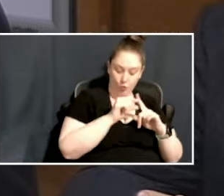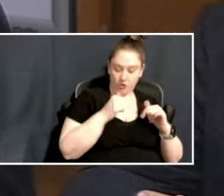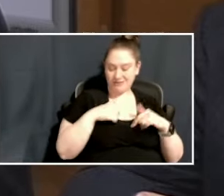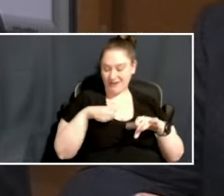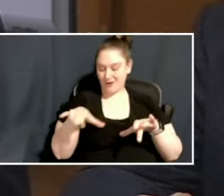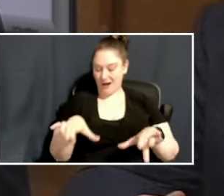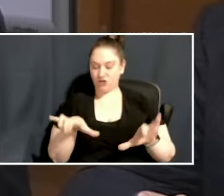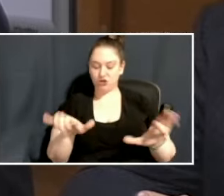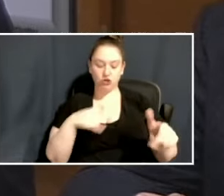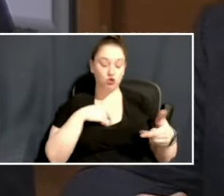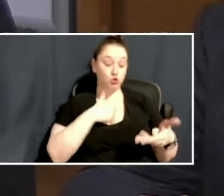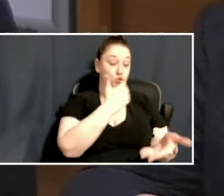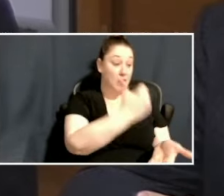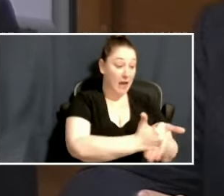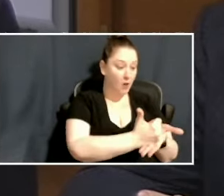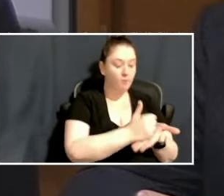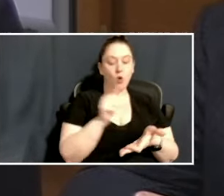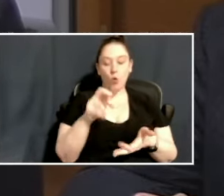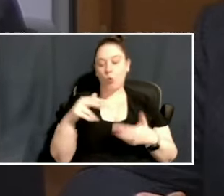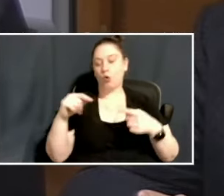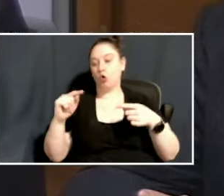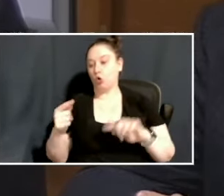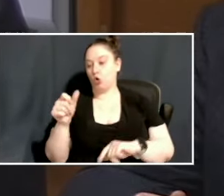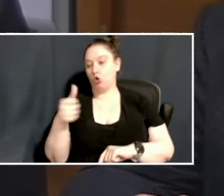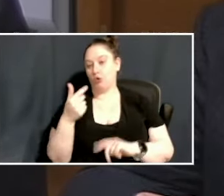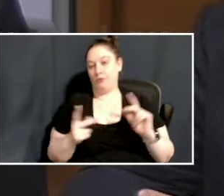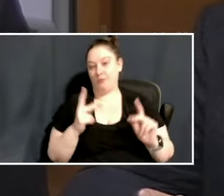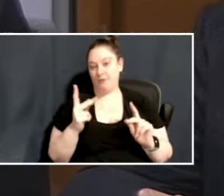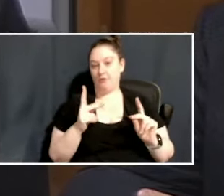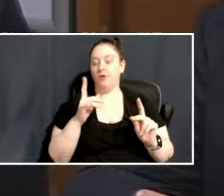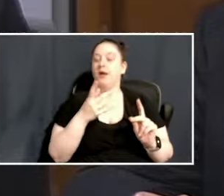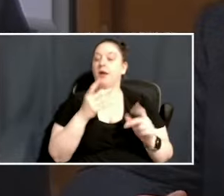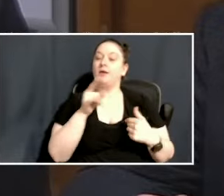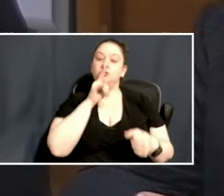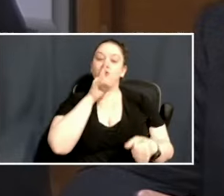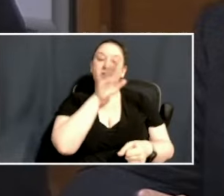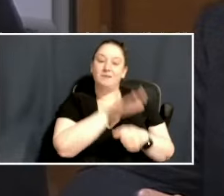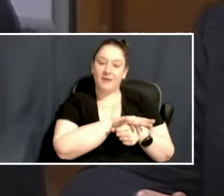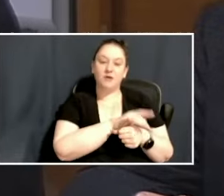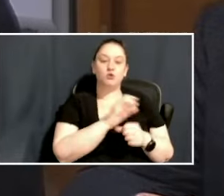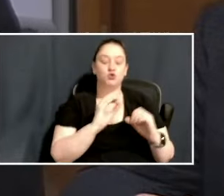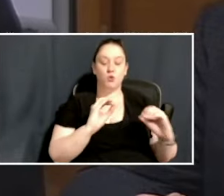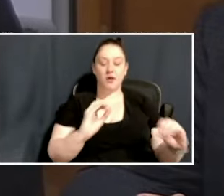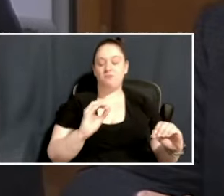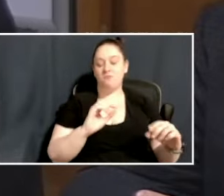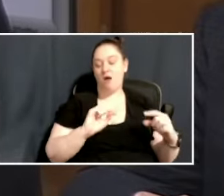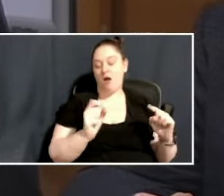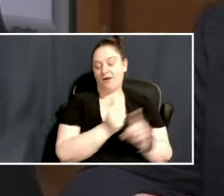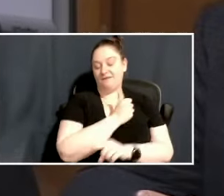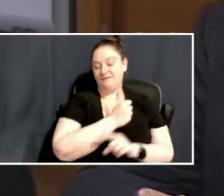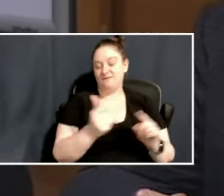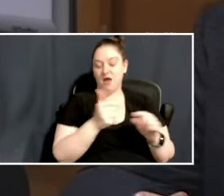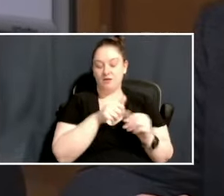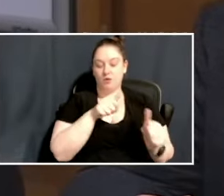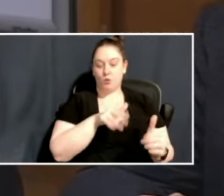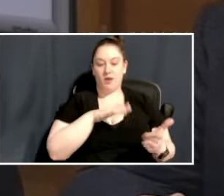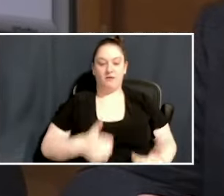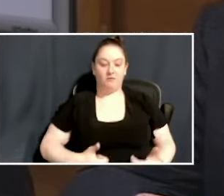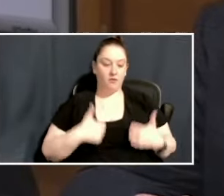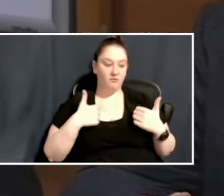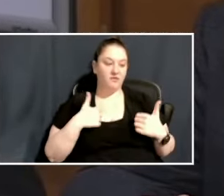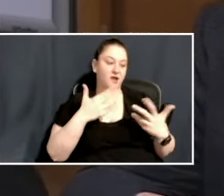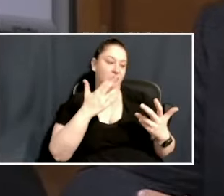others or to hurt others, and just to commit to a nonviolent way of living. So thanks for letting me have a few minutes, and I just want